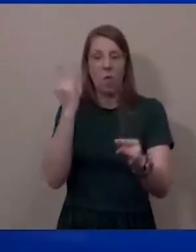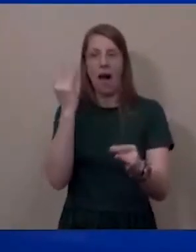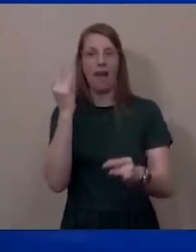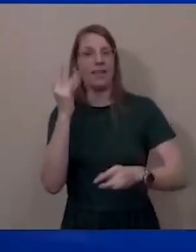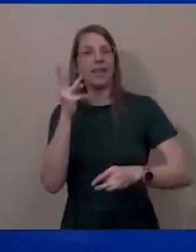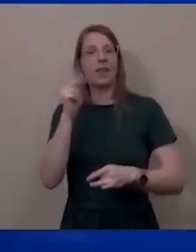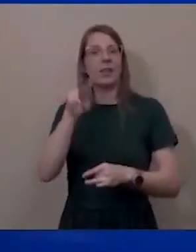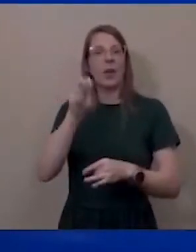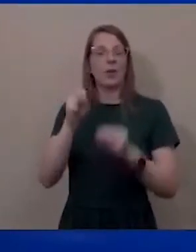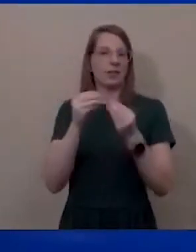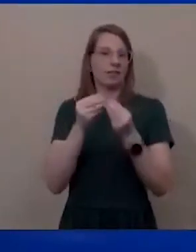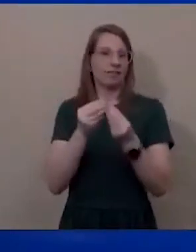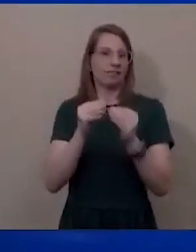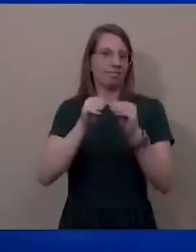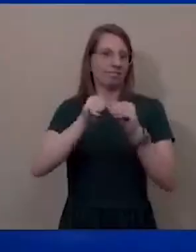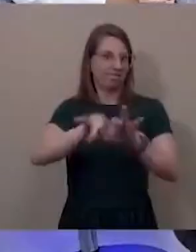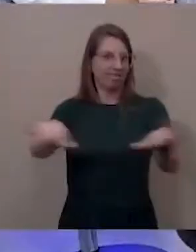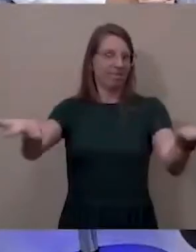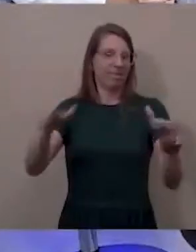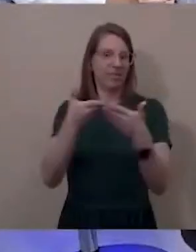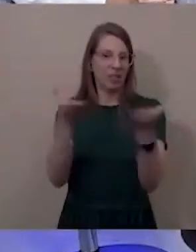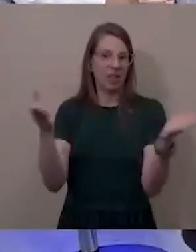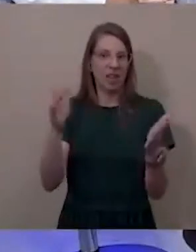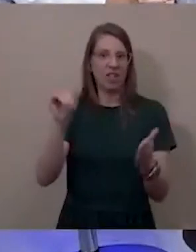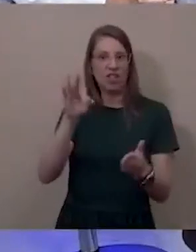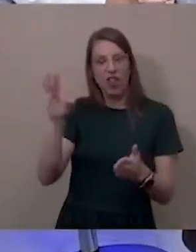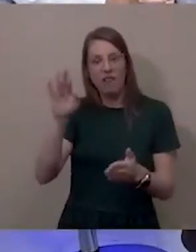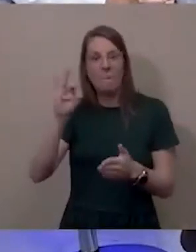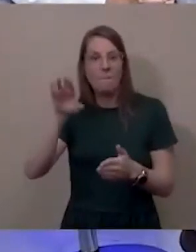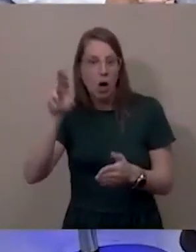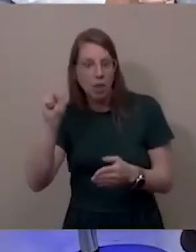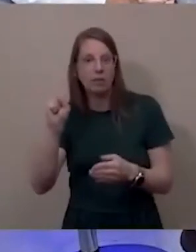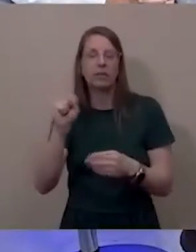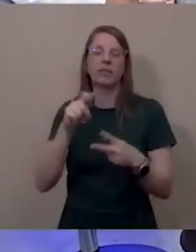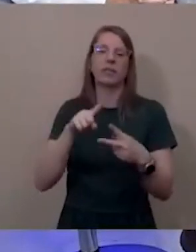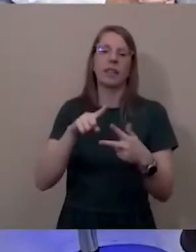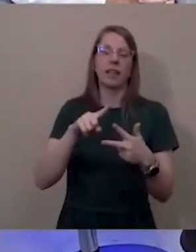you and to people like have Jeff Burns here, of course, Hawkeye, and thanks